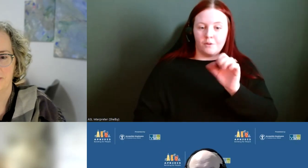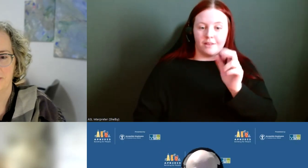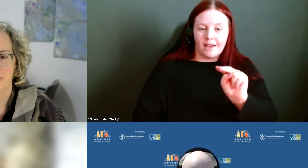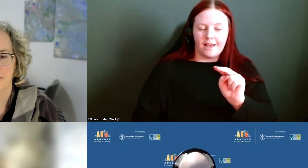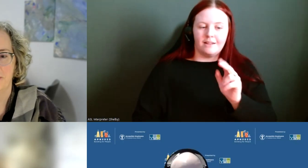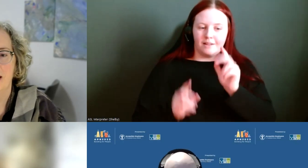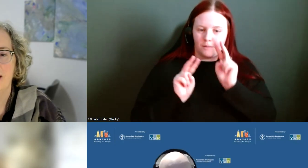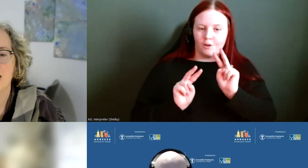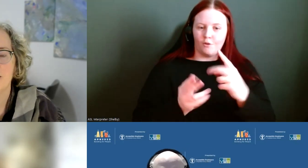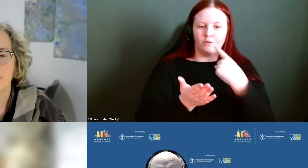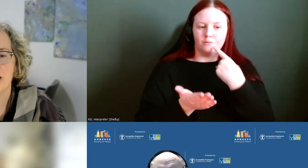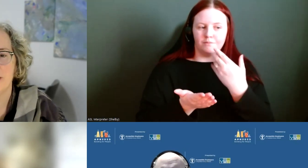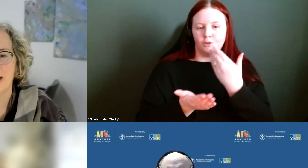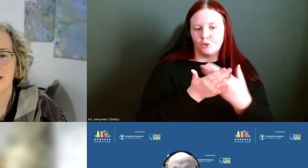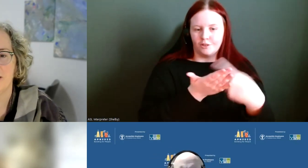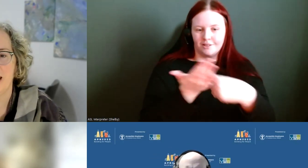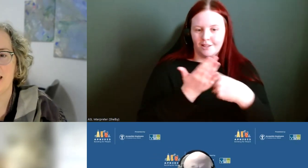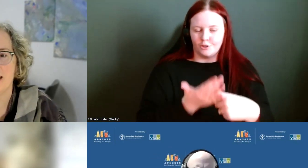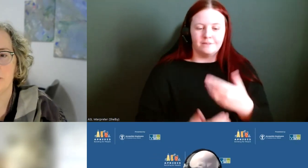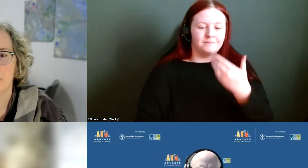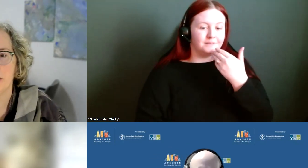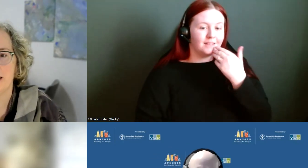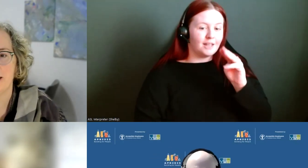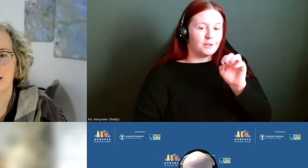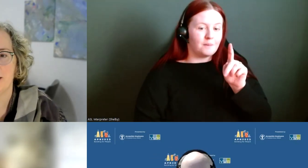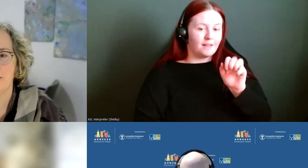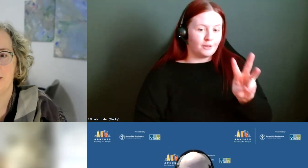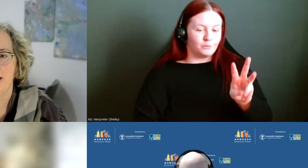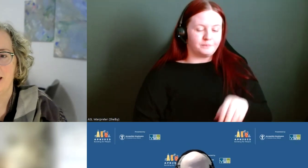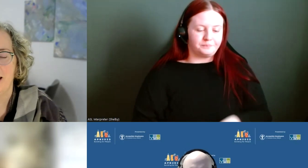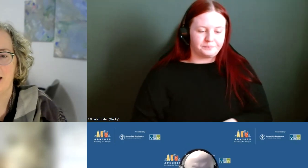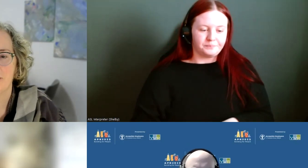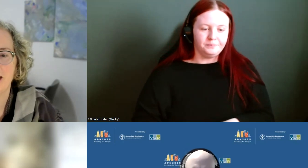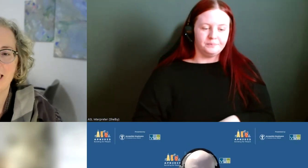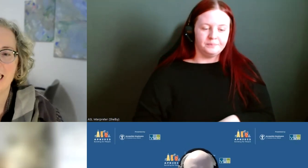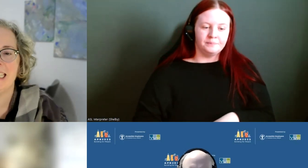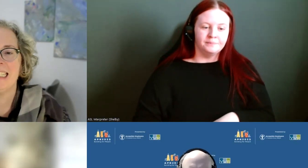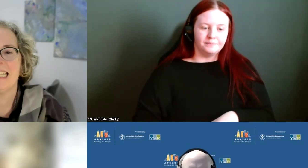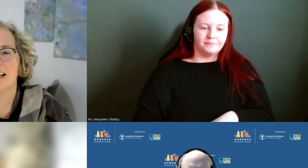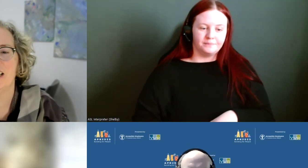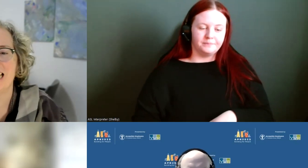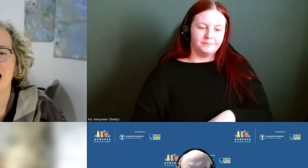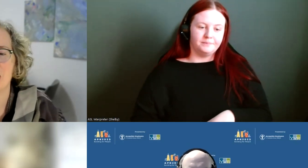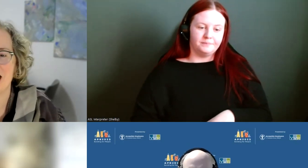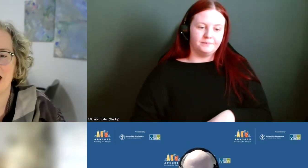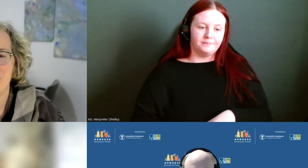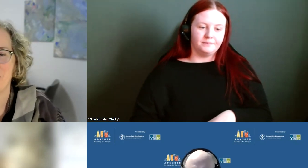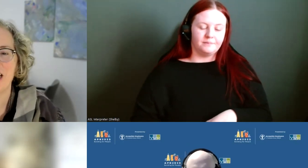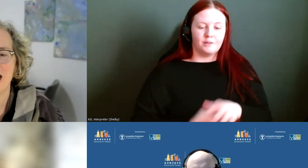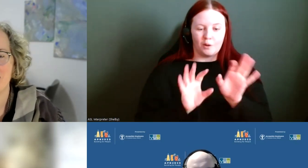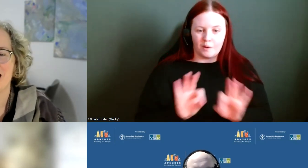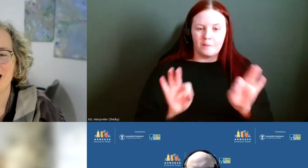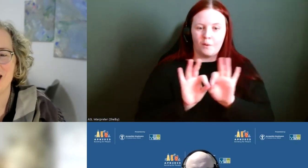chat. Thank you so much, Matthew. It's so important to for us to heed that call to action that